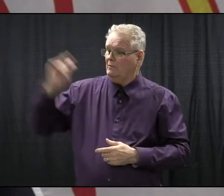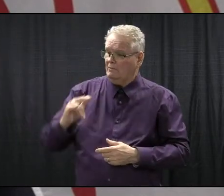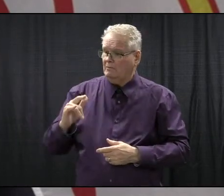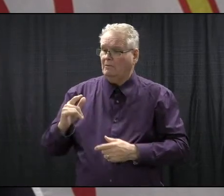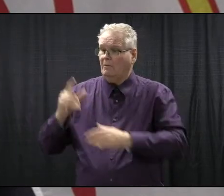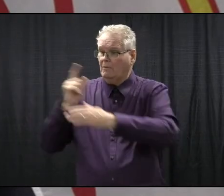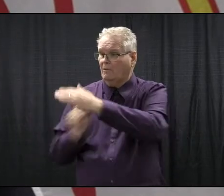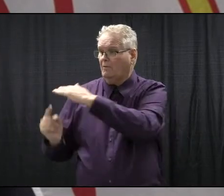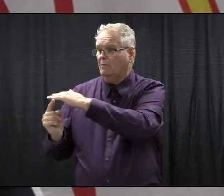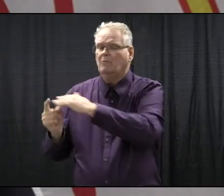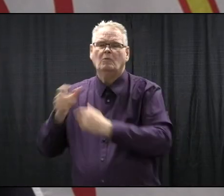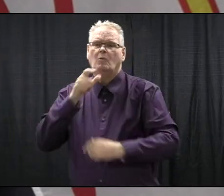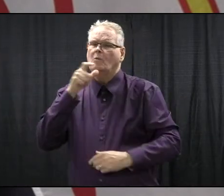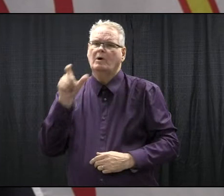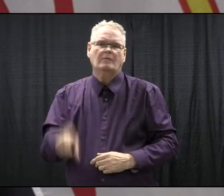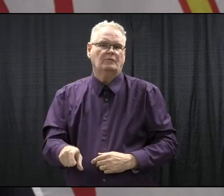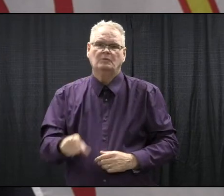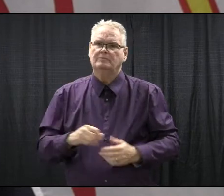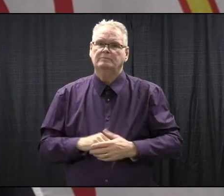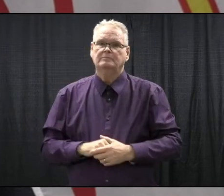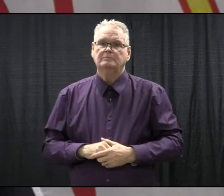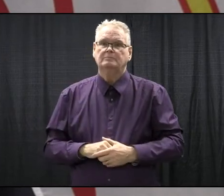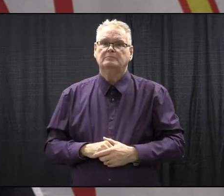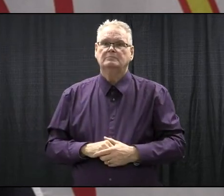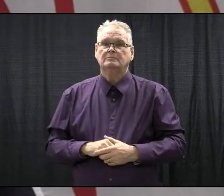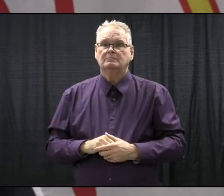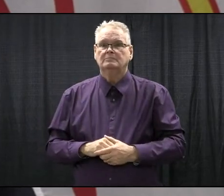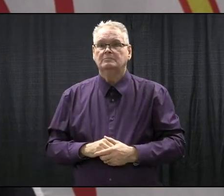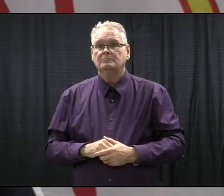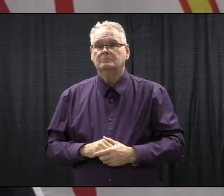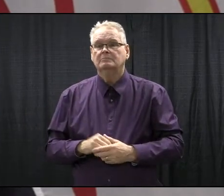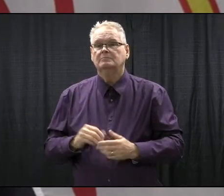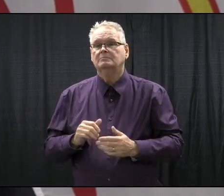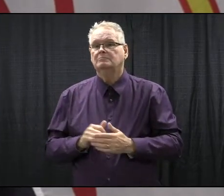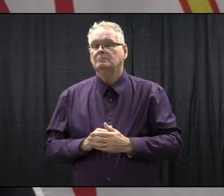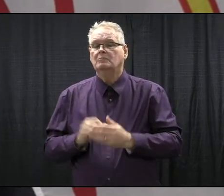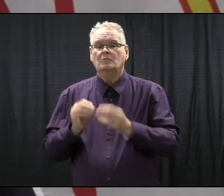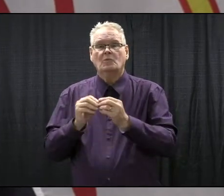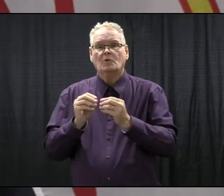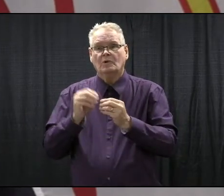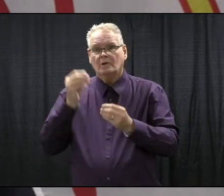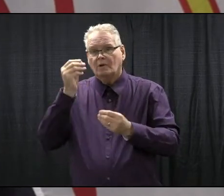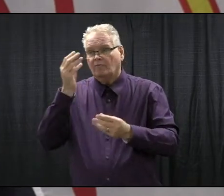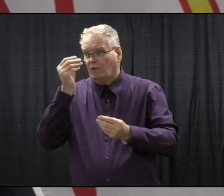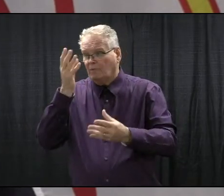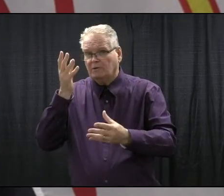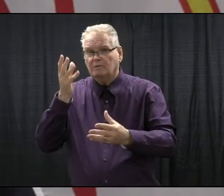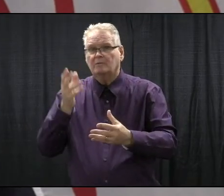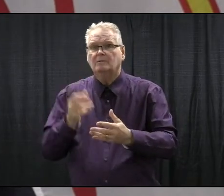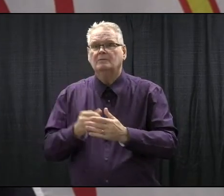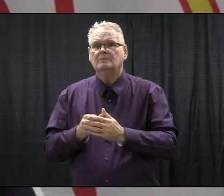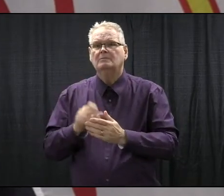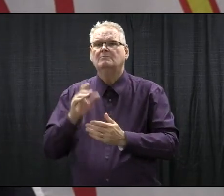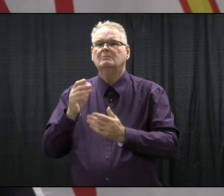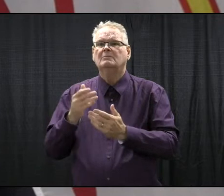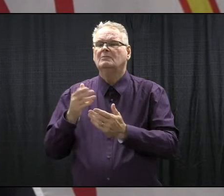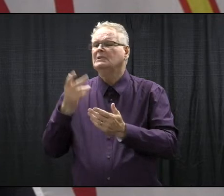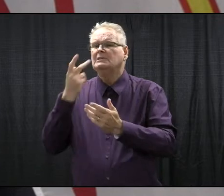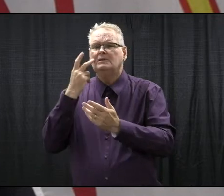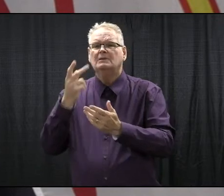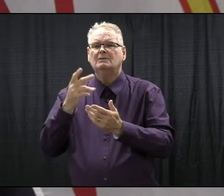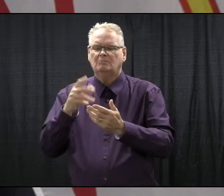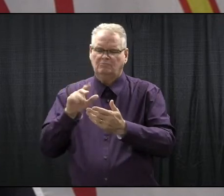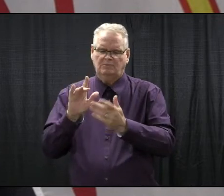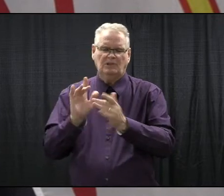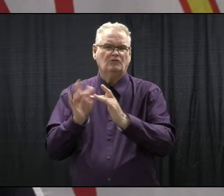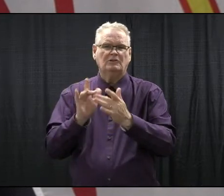more and more information becomes available, and certainly, there are jurisdictions in the country that are looking at this and looking at response rates and looking at the effectiveness